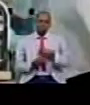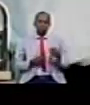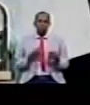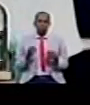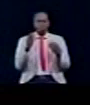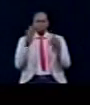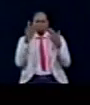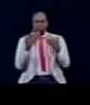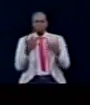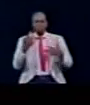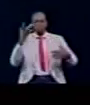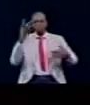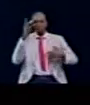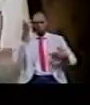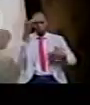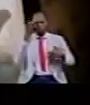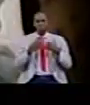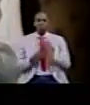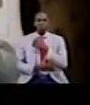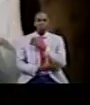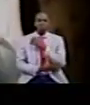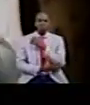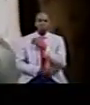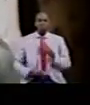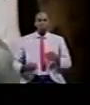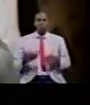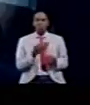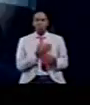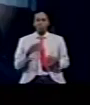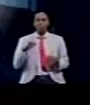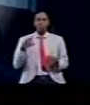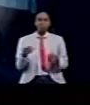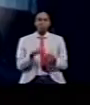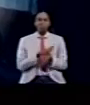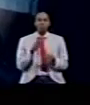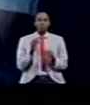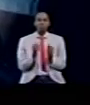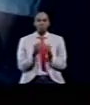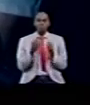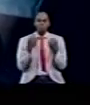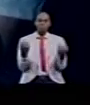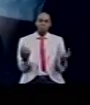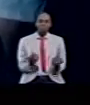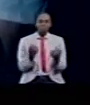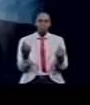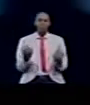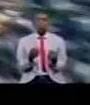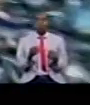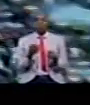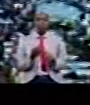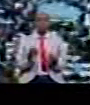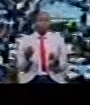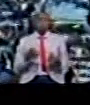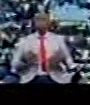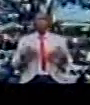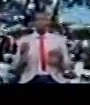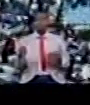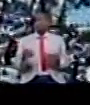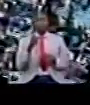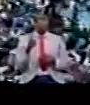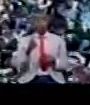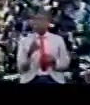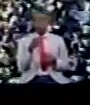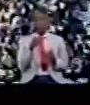of his family. The scripture says that the person has denied the faith, may he not be our portion, and is worse